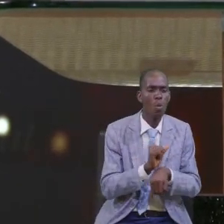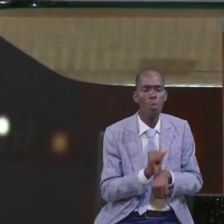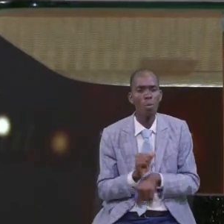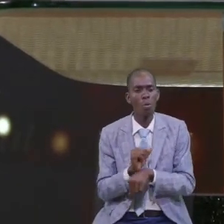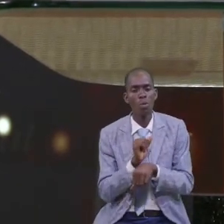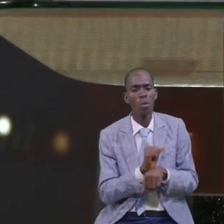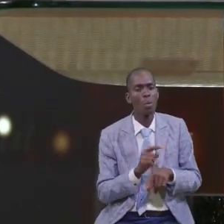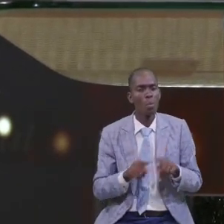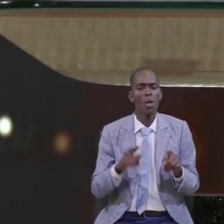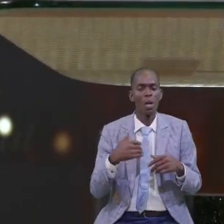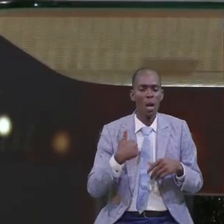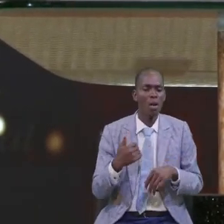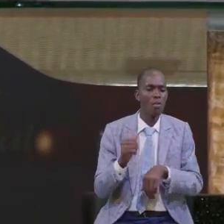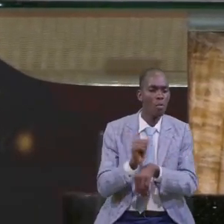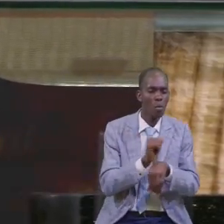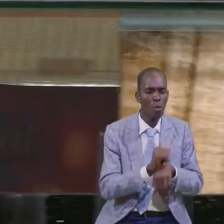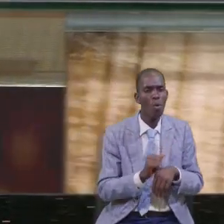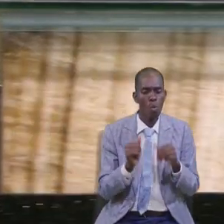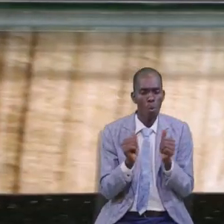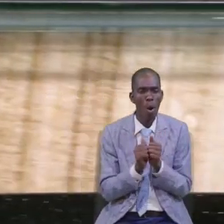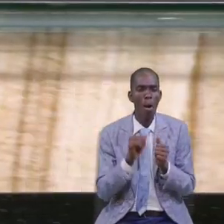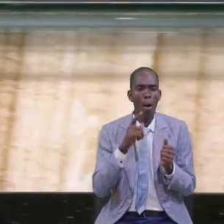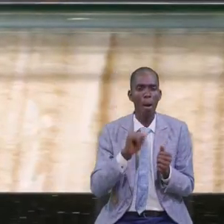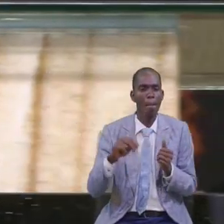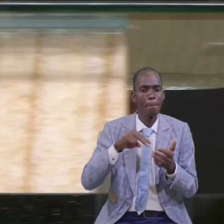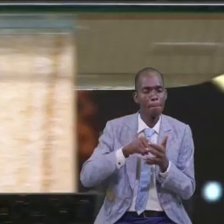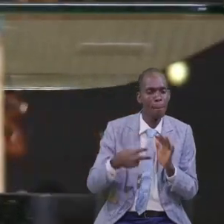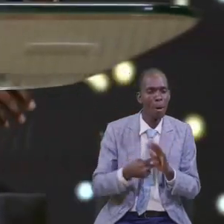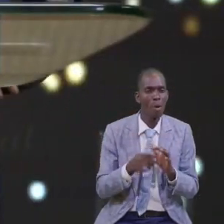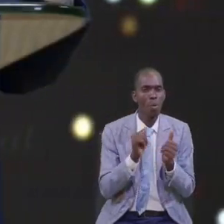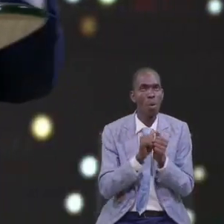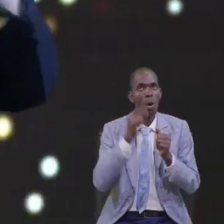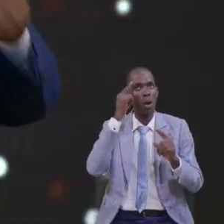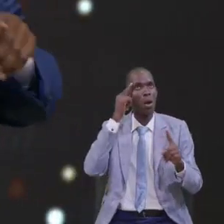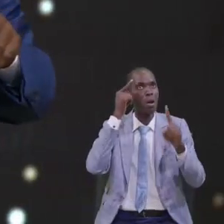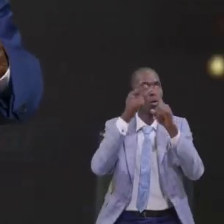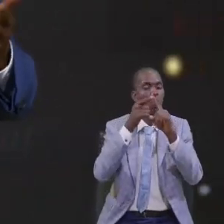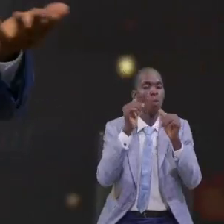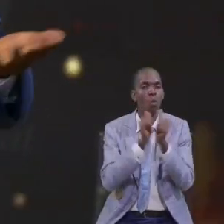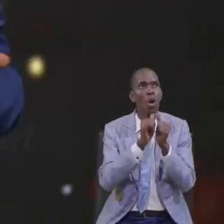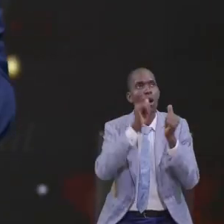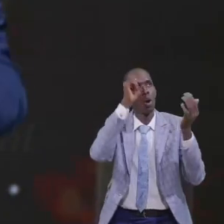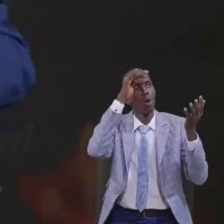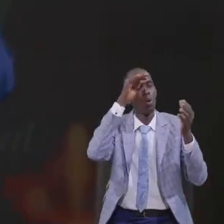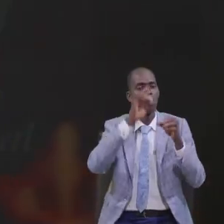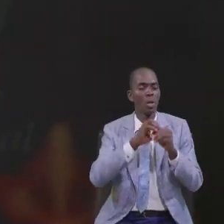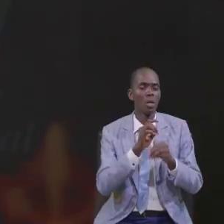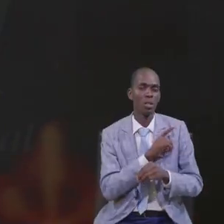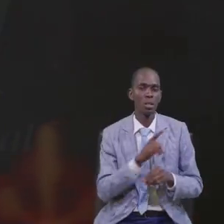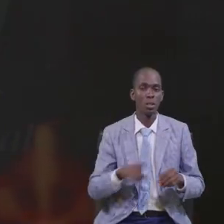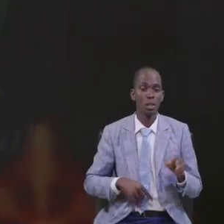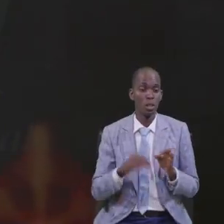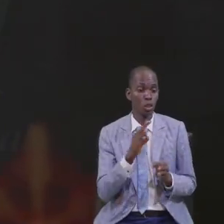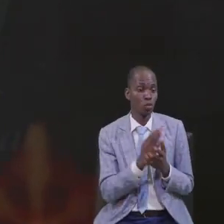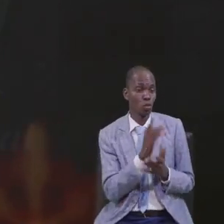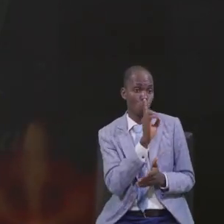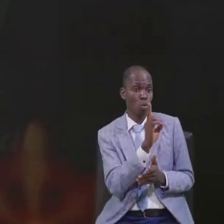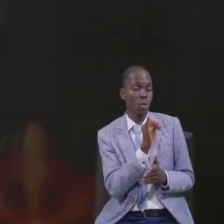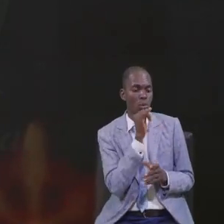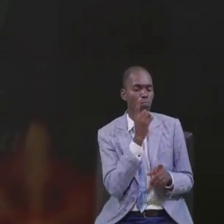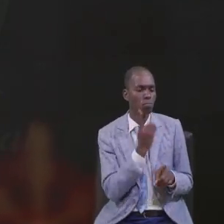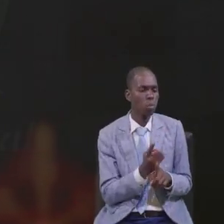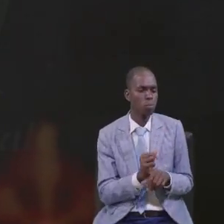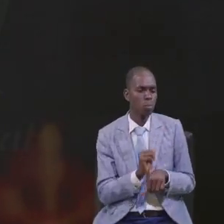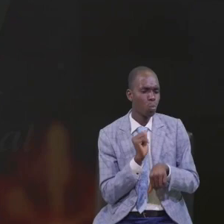and they serve because they have a goal and they have hope in the Lord. If a person is just working and working